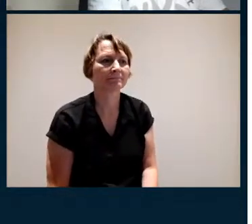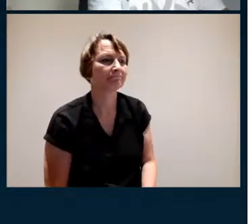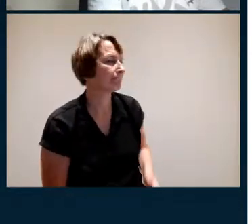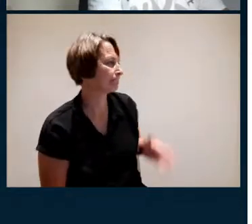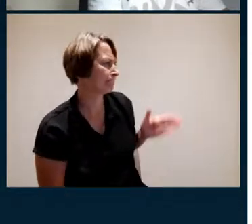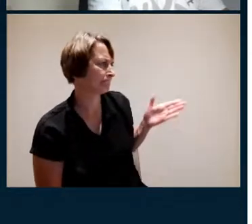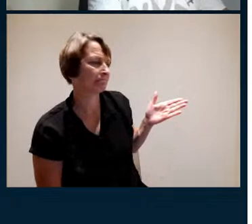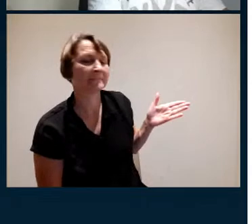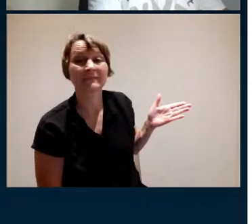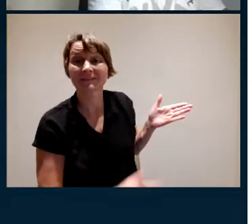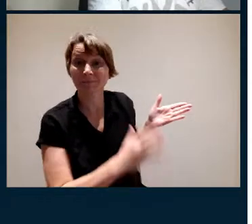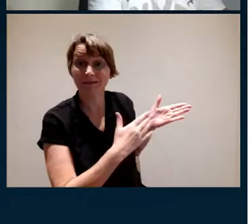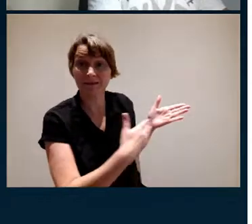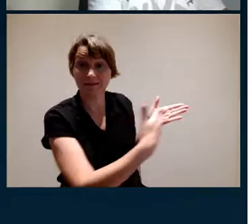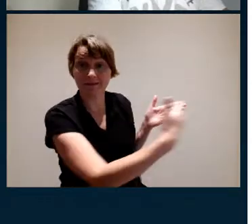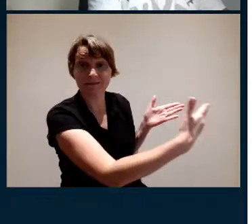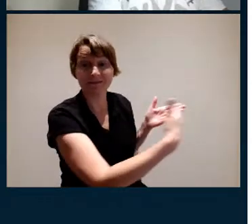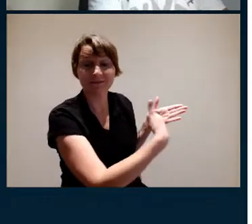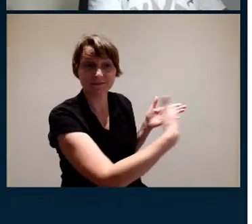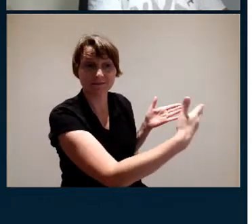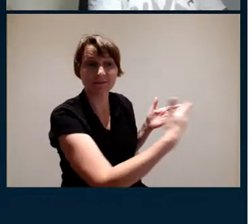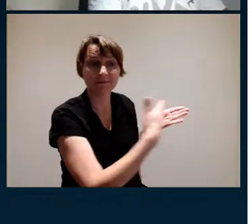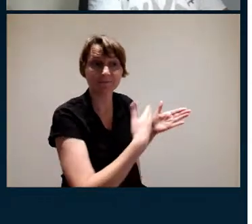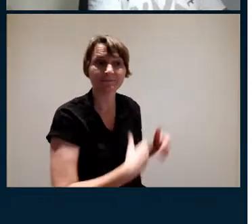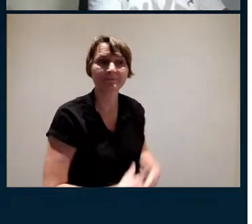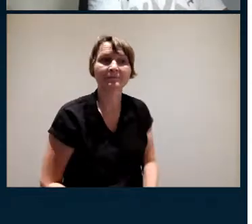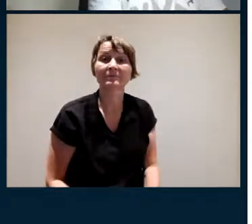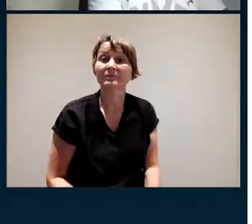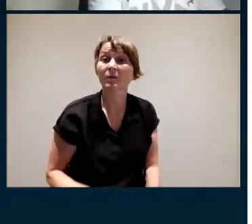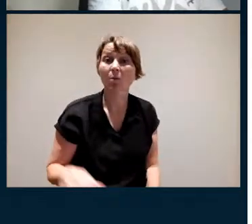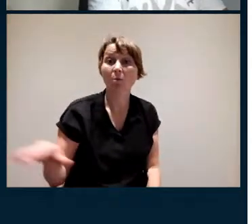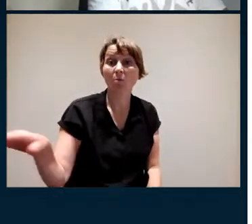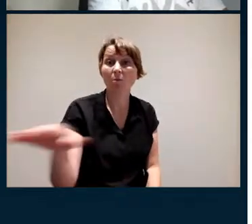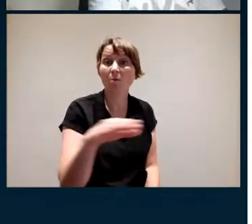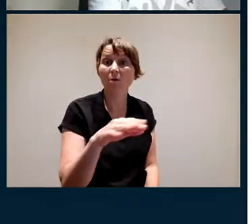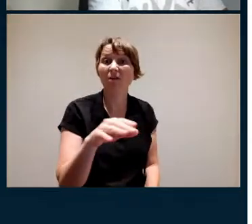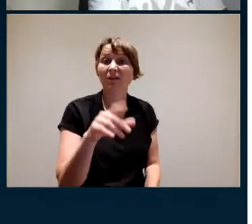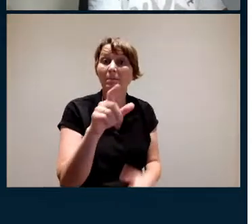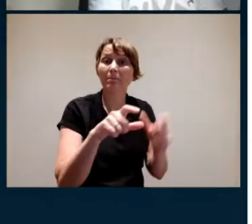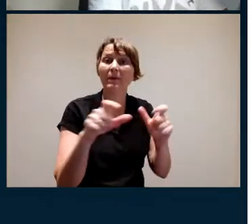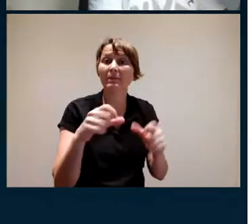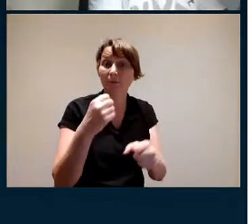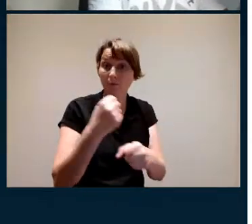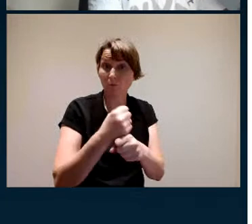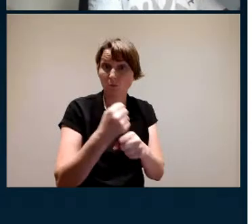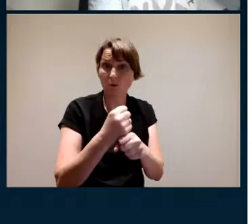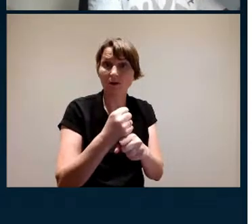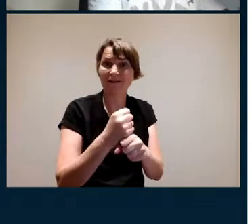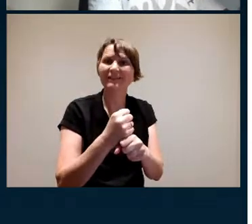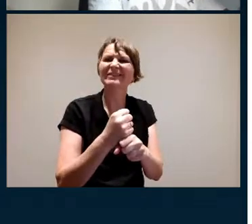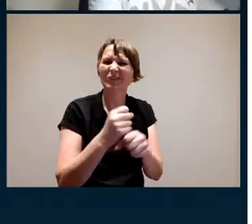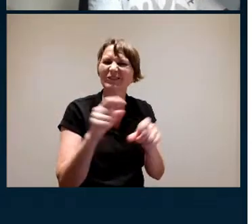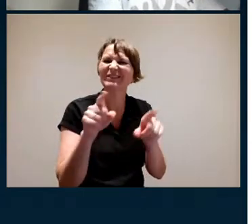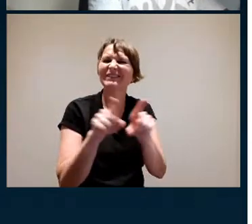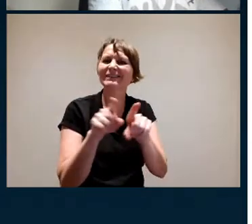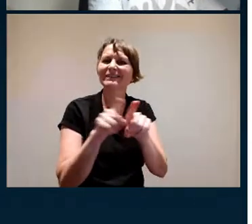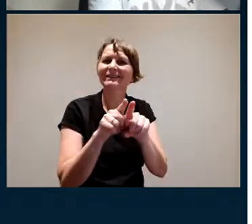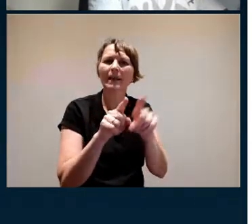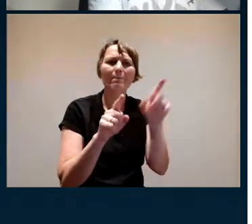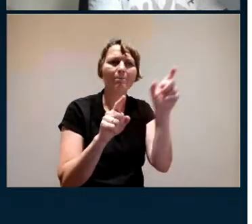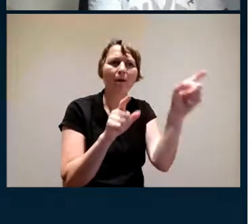is a development environment where people are working on. So we have common modules which we save to Git,